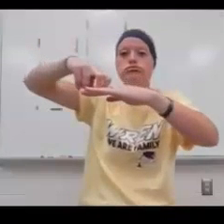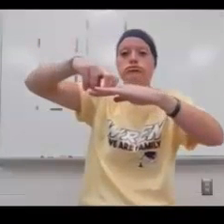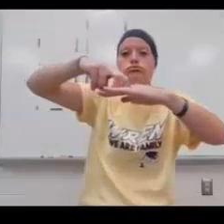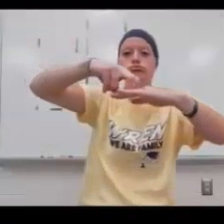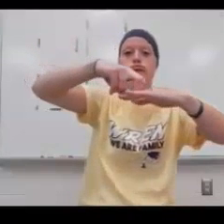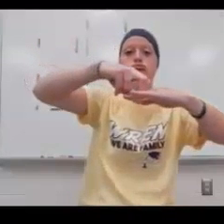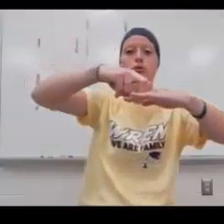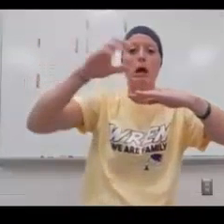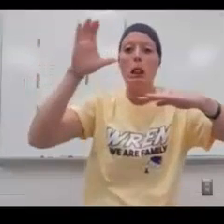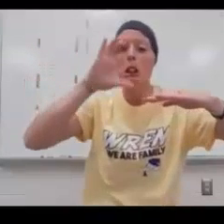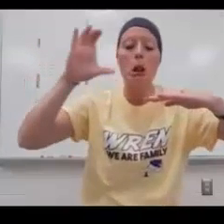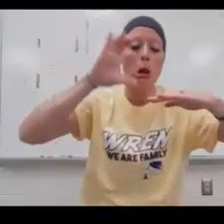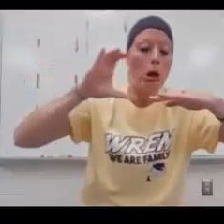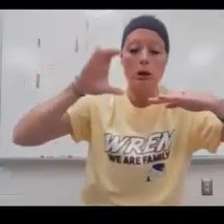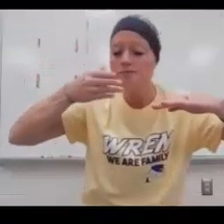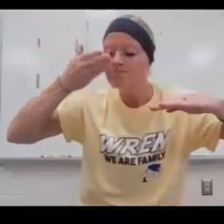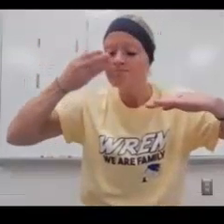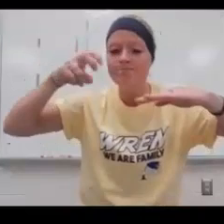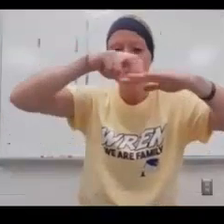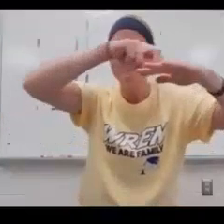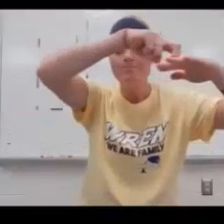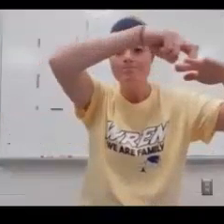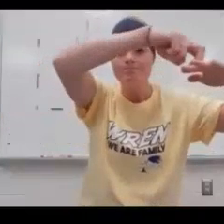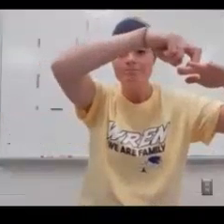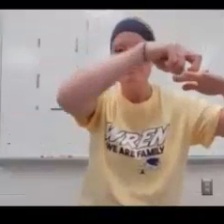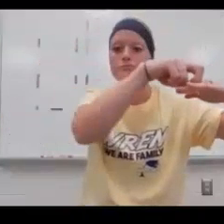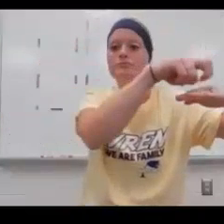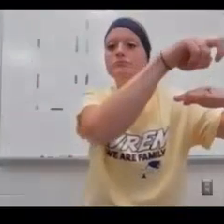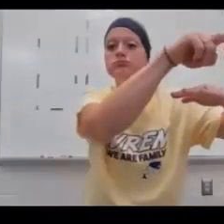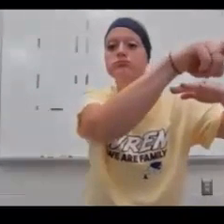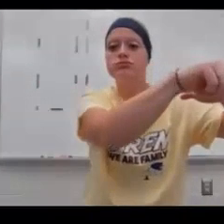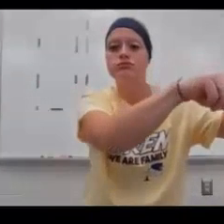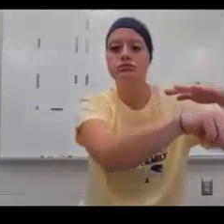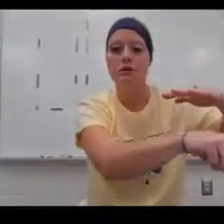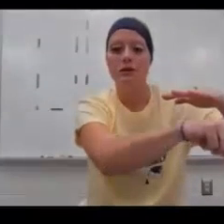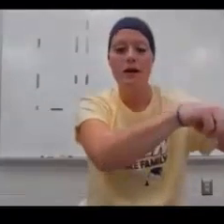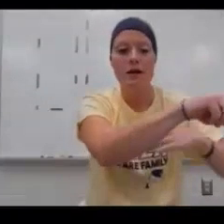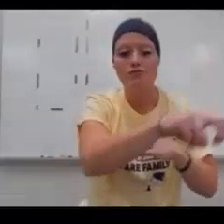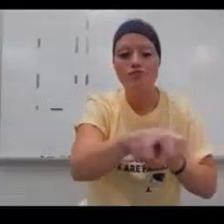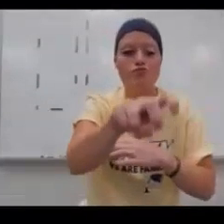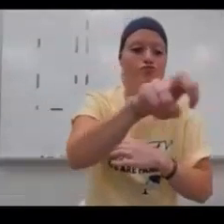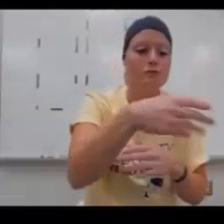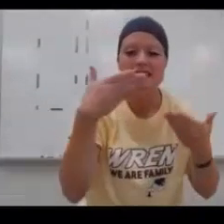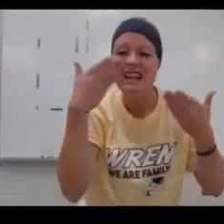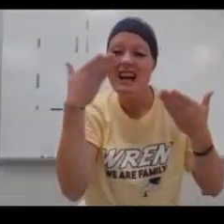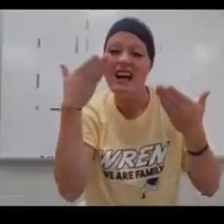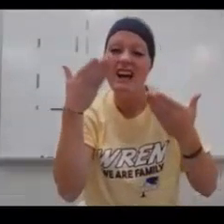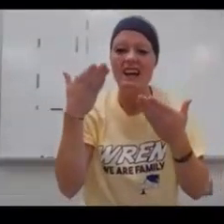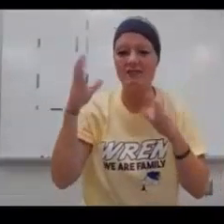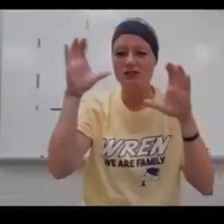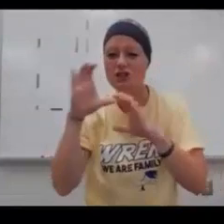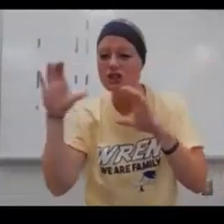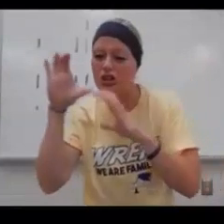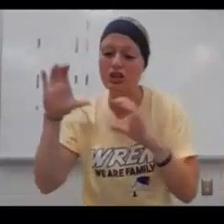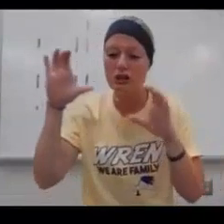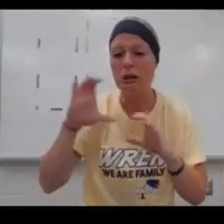on and ride all the way over to the other side and sniff, and he would smell and